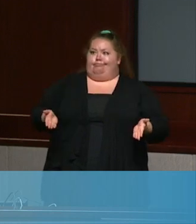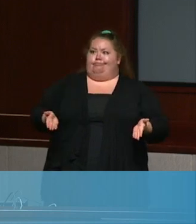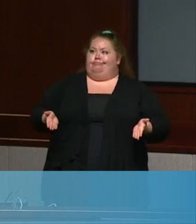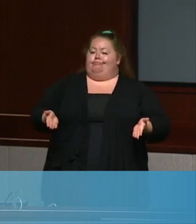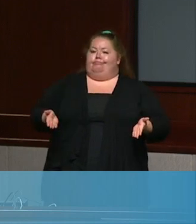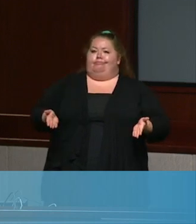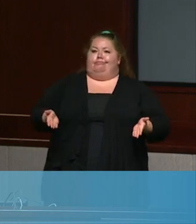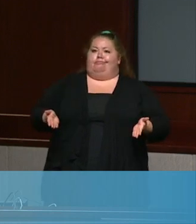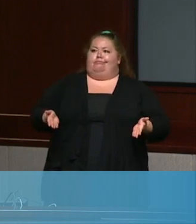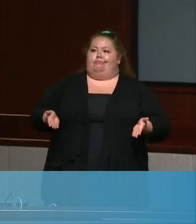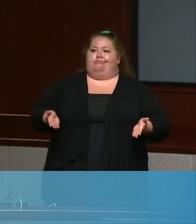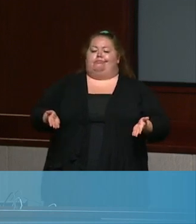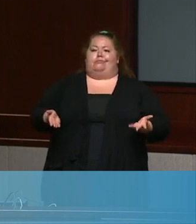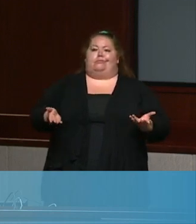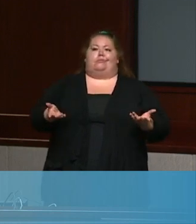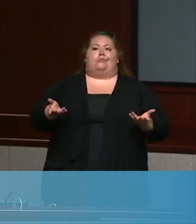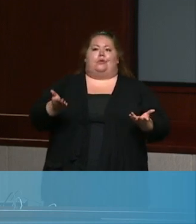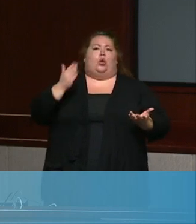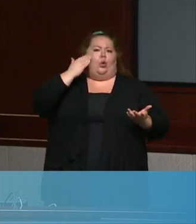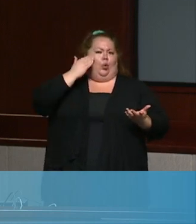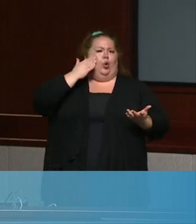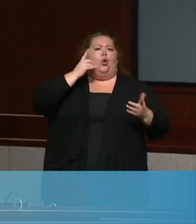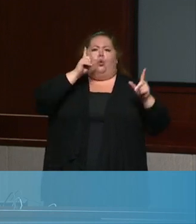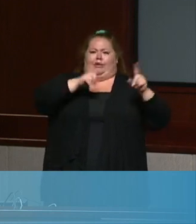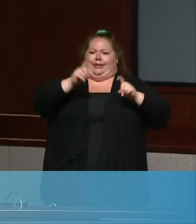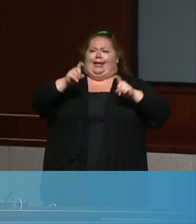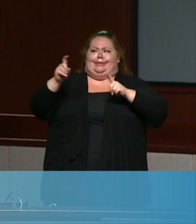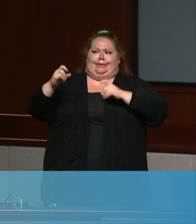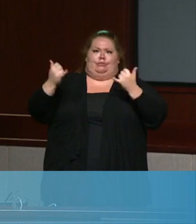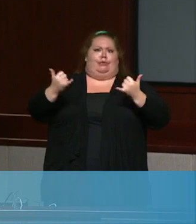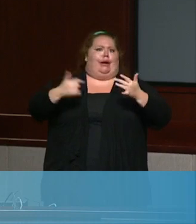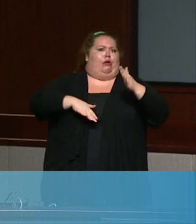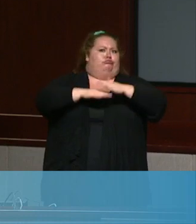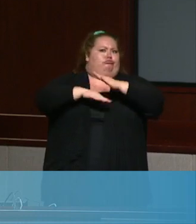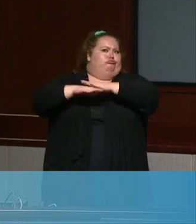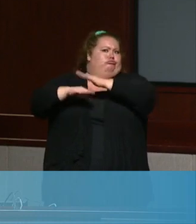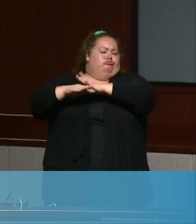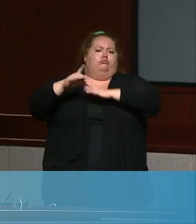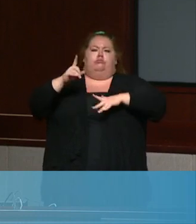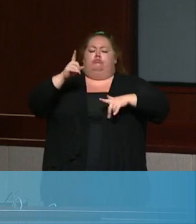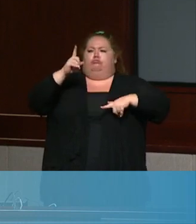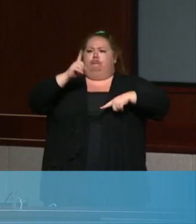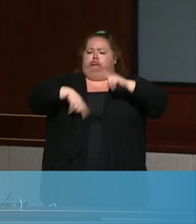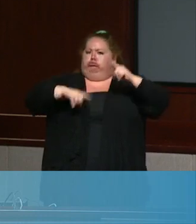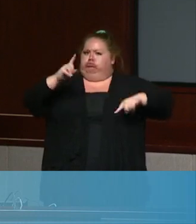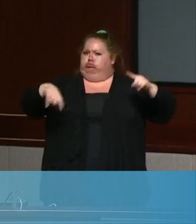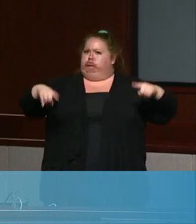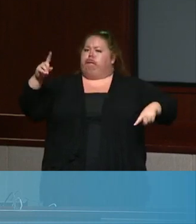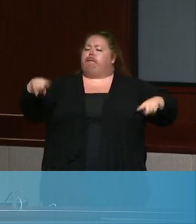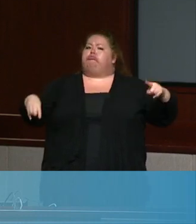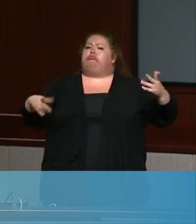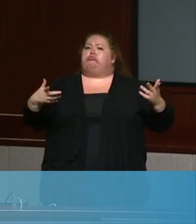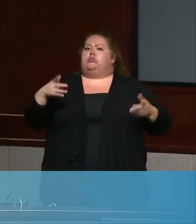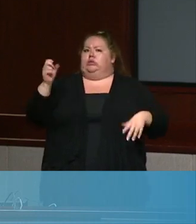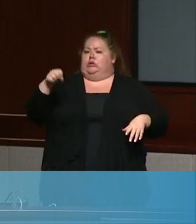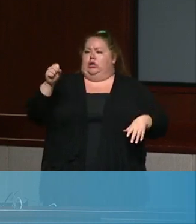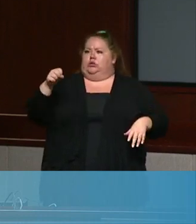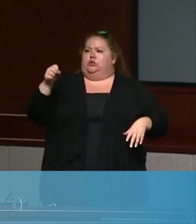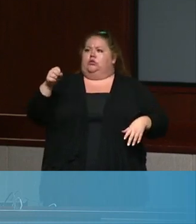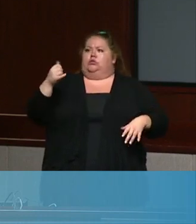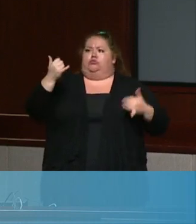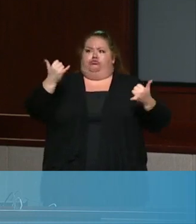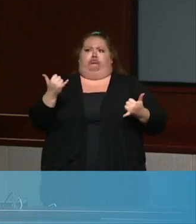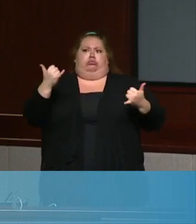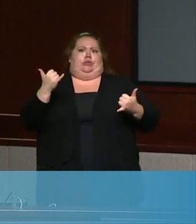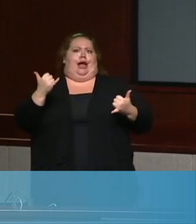We know that testing capacity in Kern County continues to fluctuate, and that right now, with the current issues we're